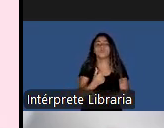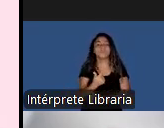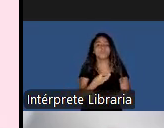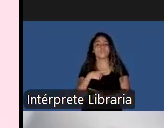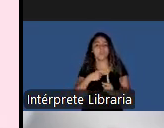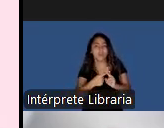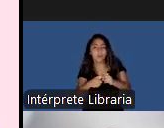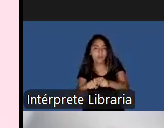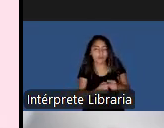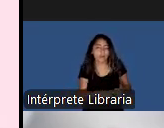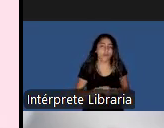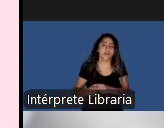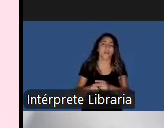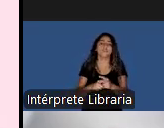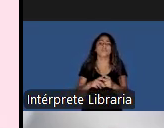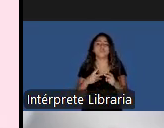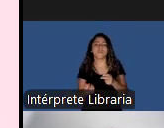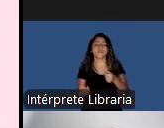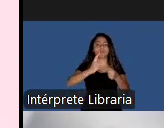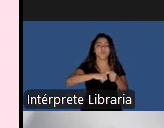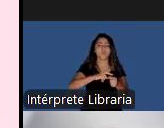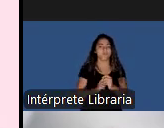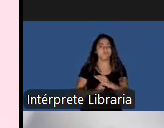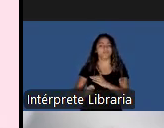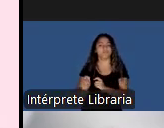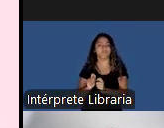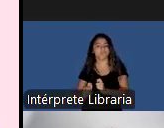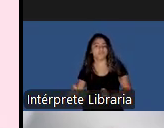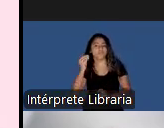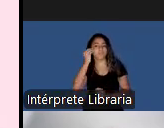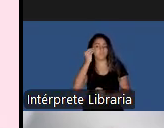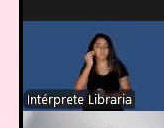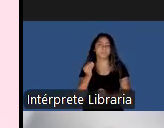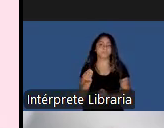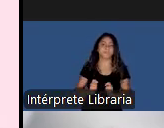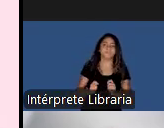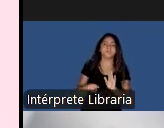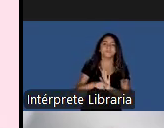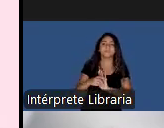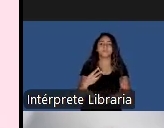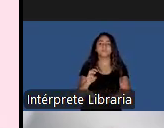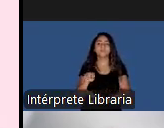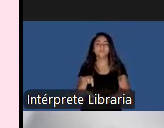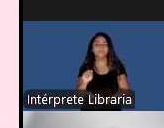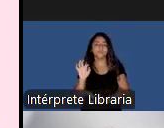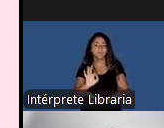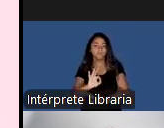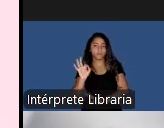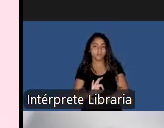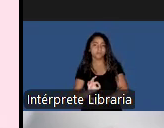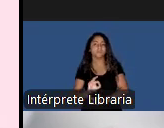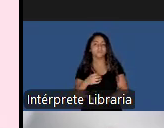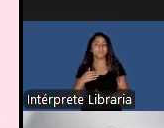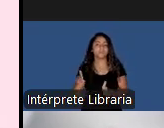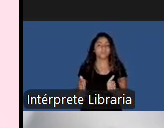of operating adjustments so as to recover profitability, and the margin was minus